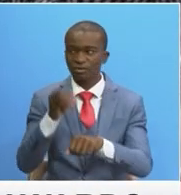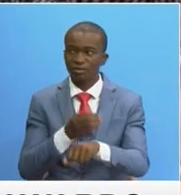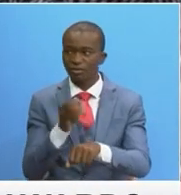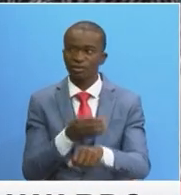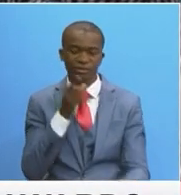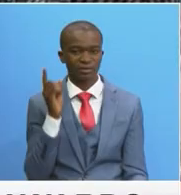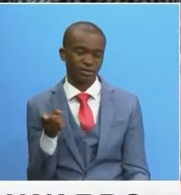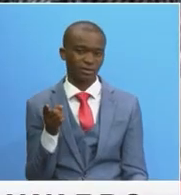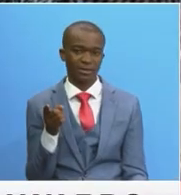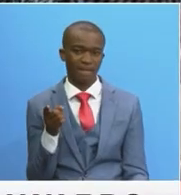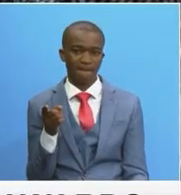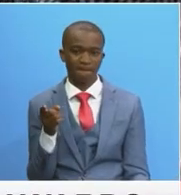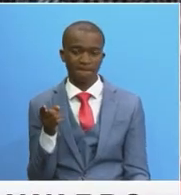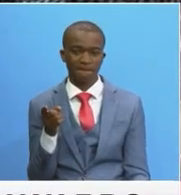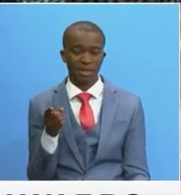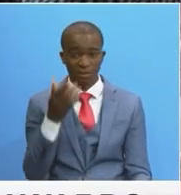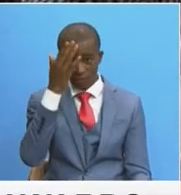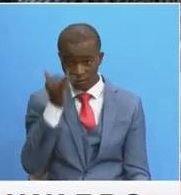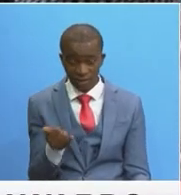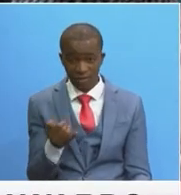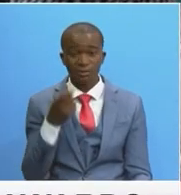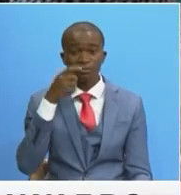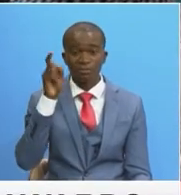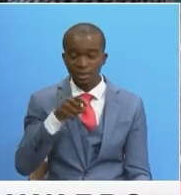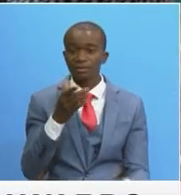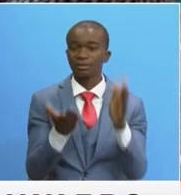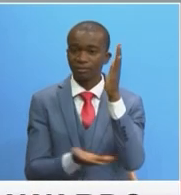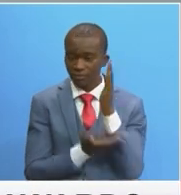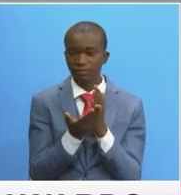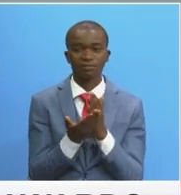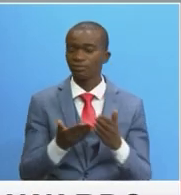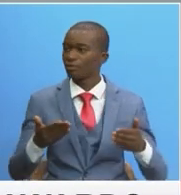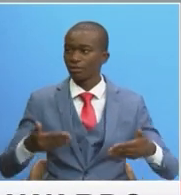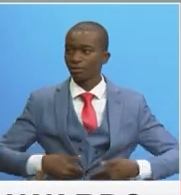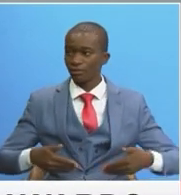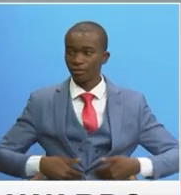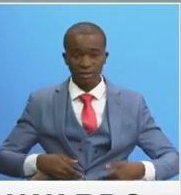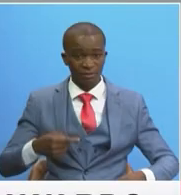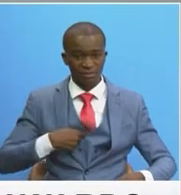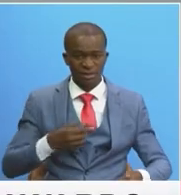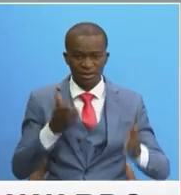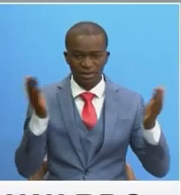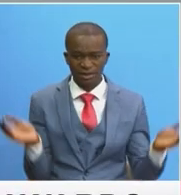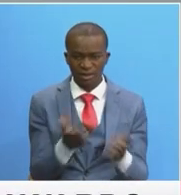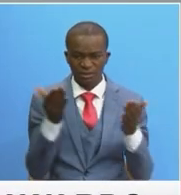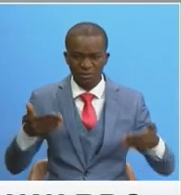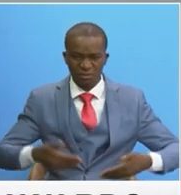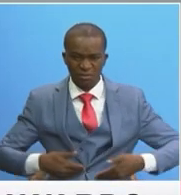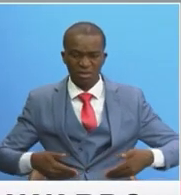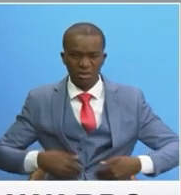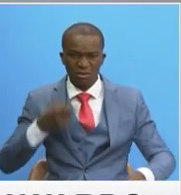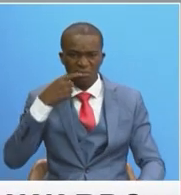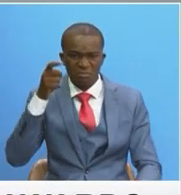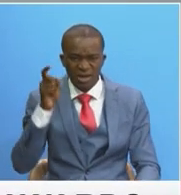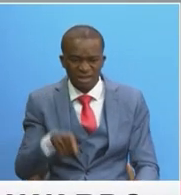knowledge and tools needed to excel in an ever-changing world. I urge our youth to take full advantage of